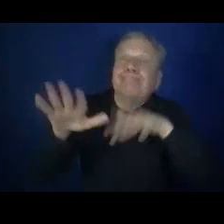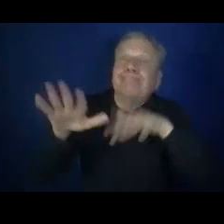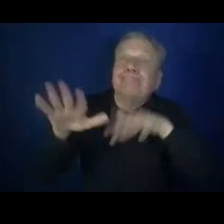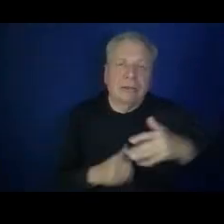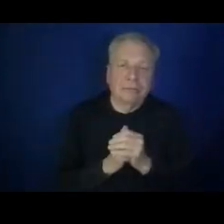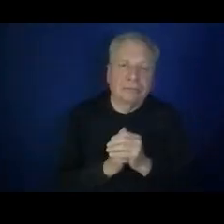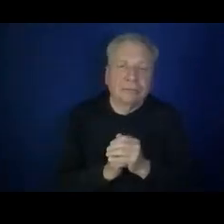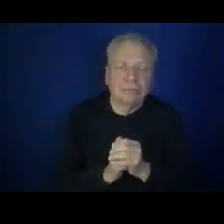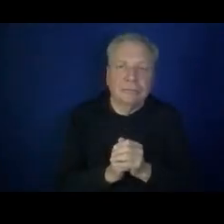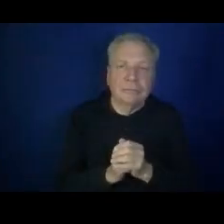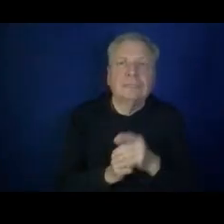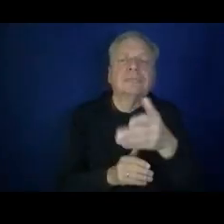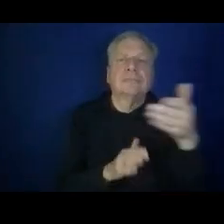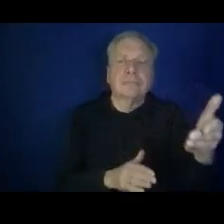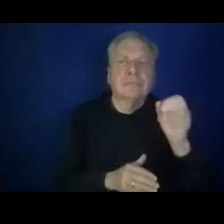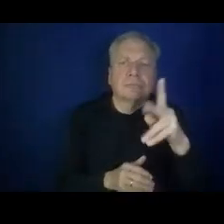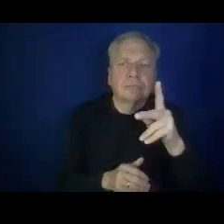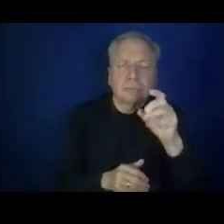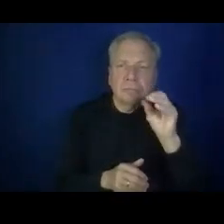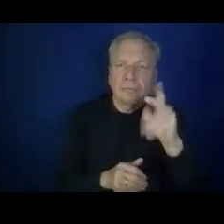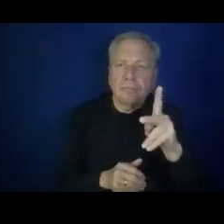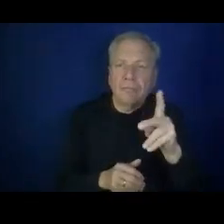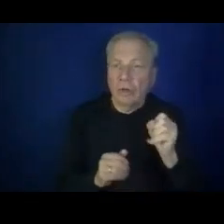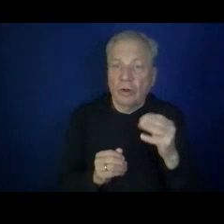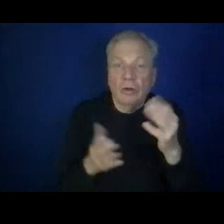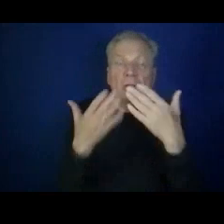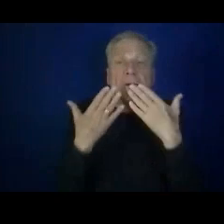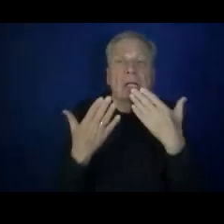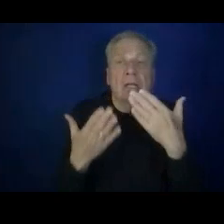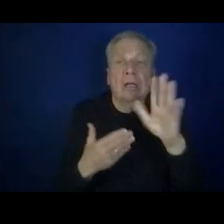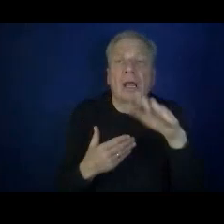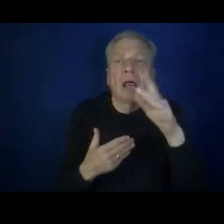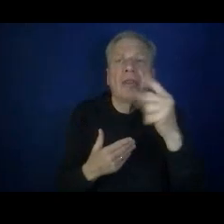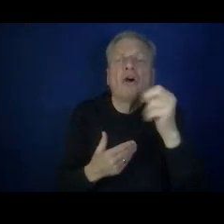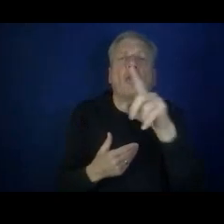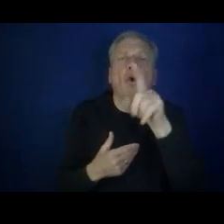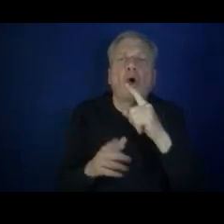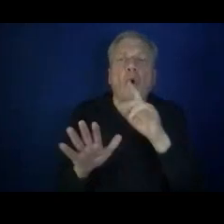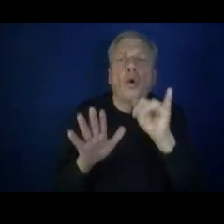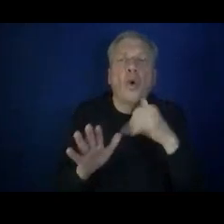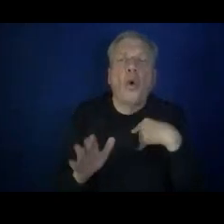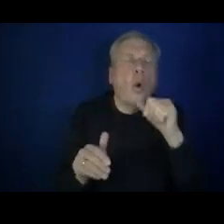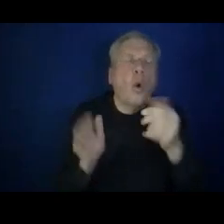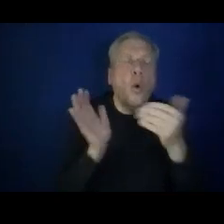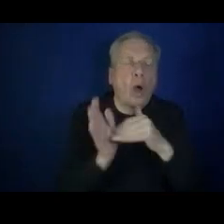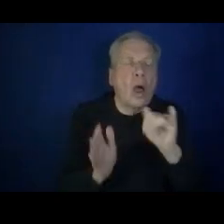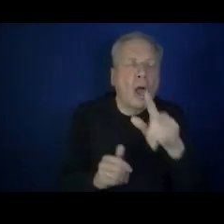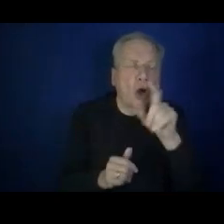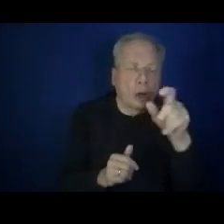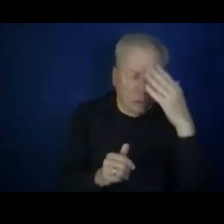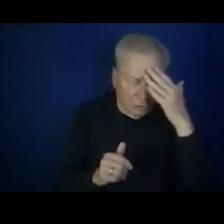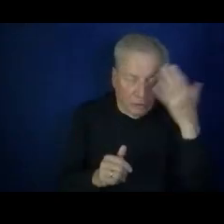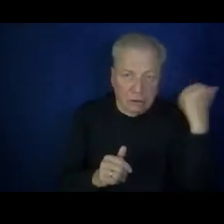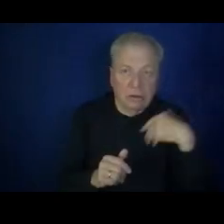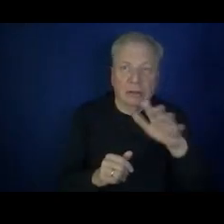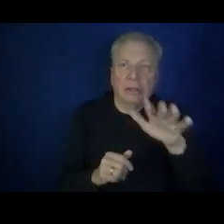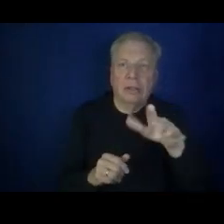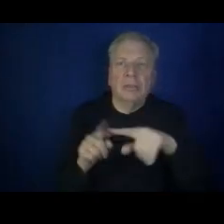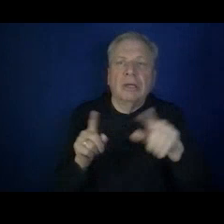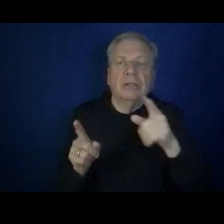Yeah. Okay. All right. Thanks. And the question, oh, I didn't repeat the question, which is, what was